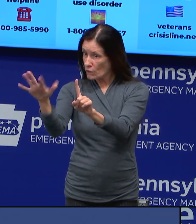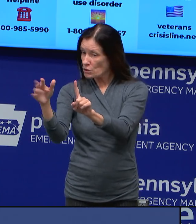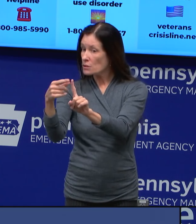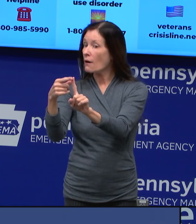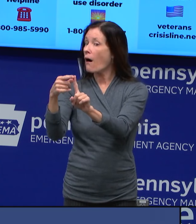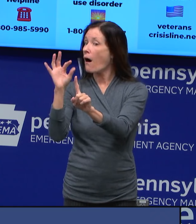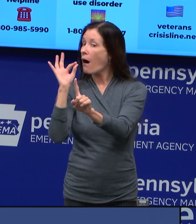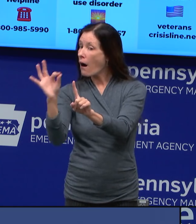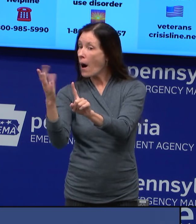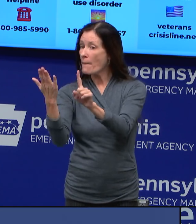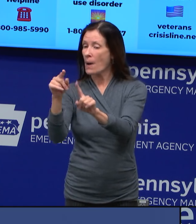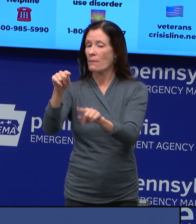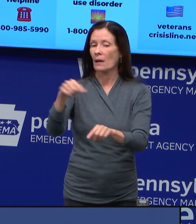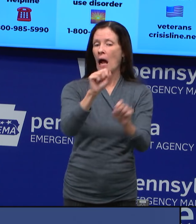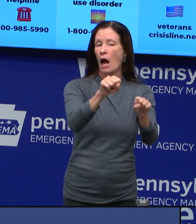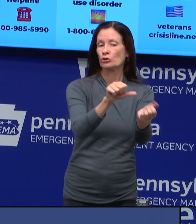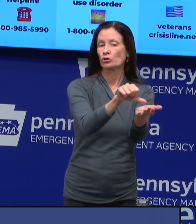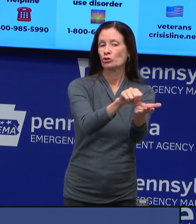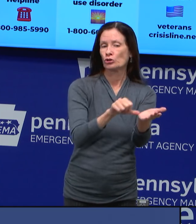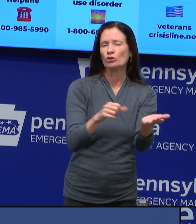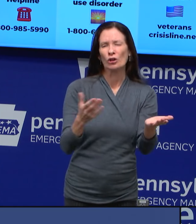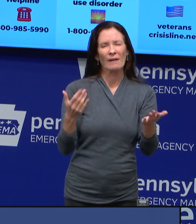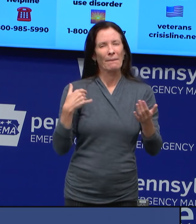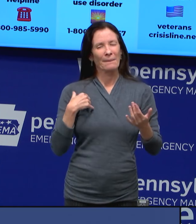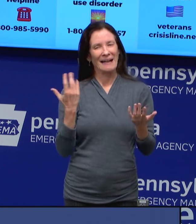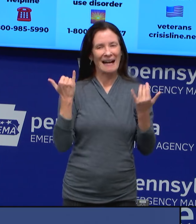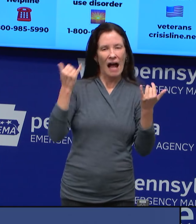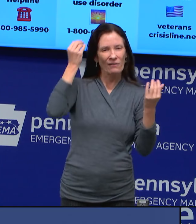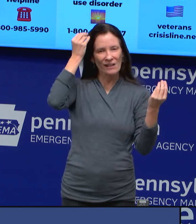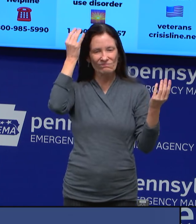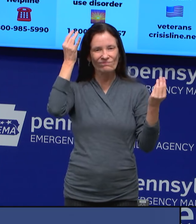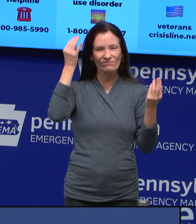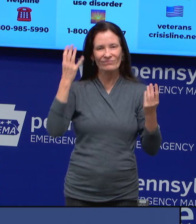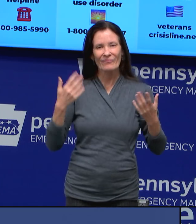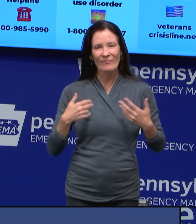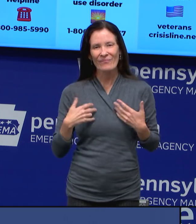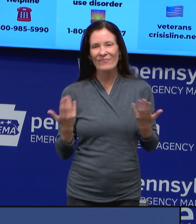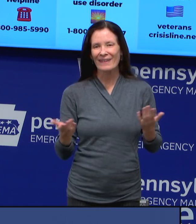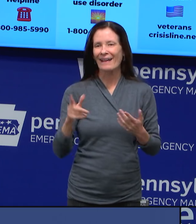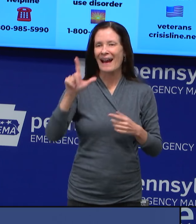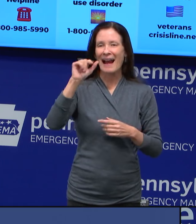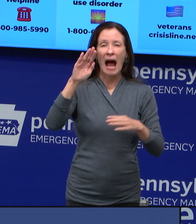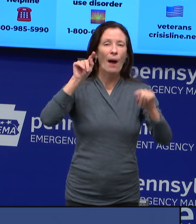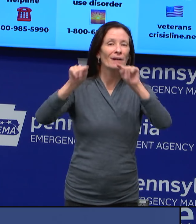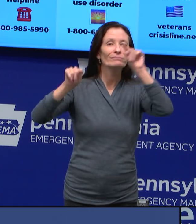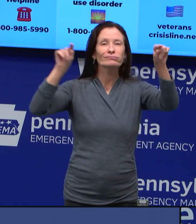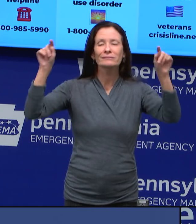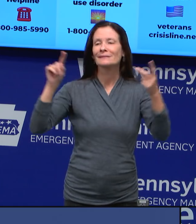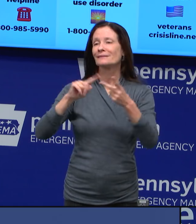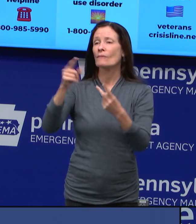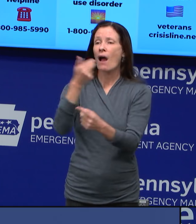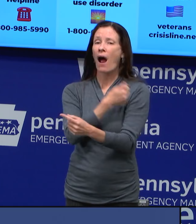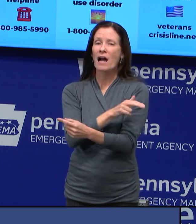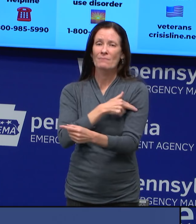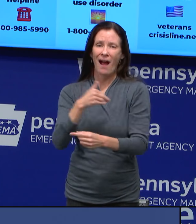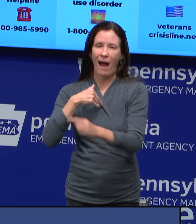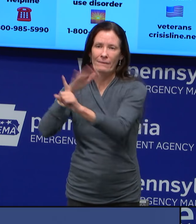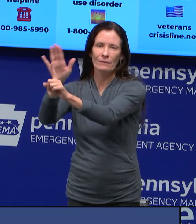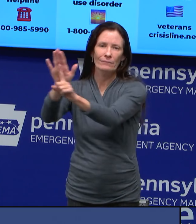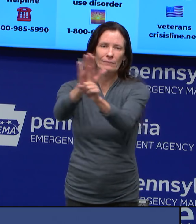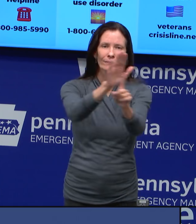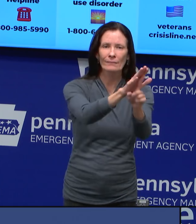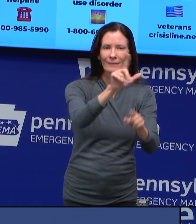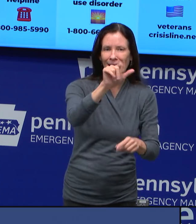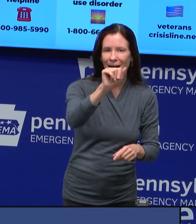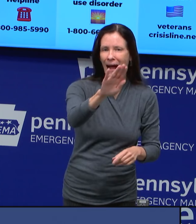I think our hospitals, our health systems, the commercial laboratories, our laboratory are doing better in terms of the supplies. What we really